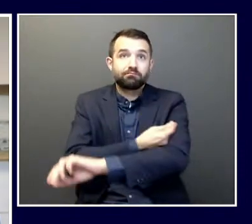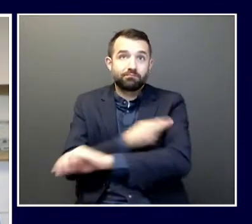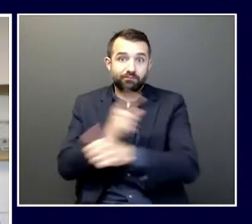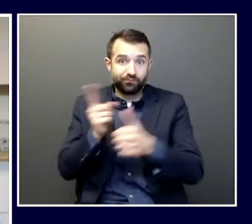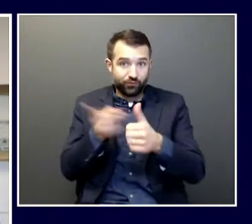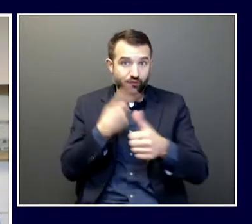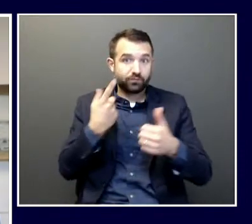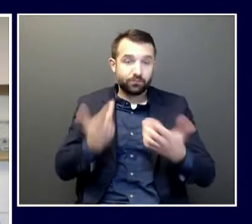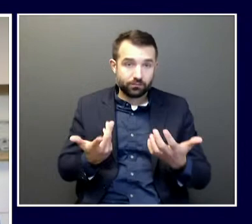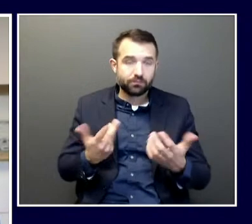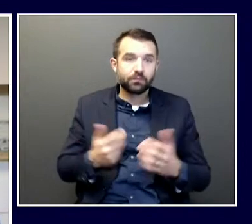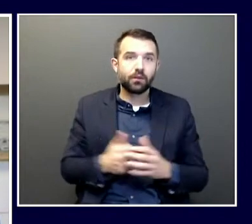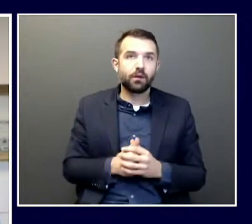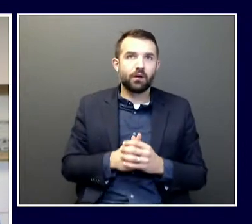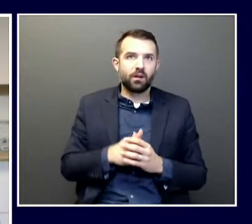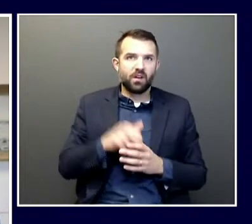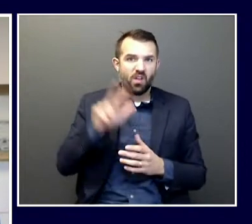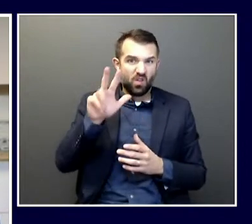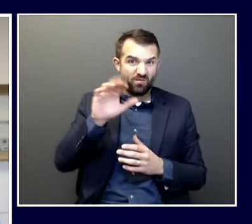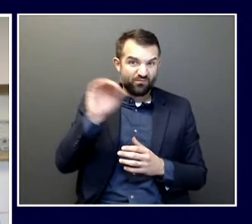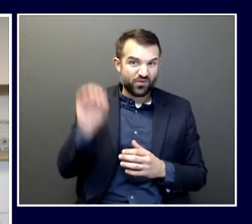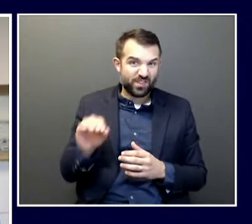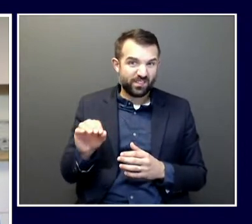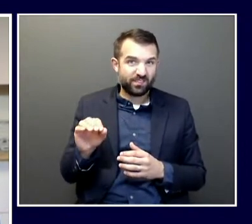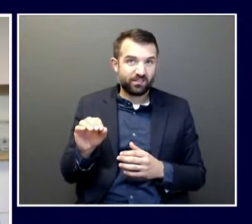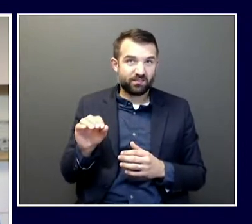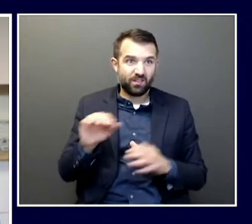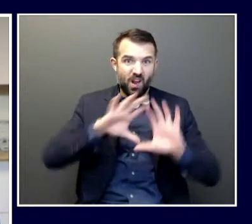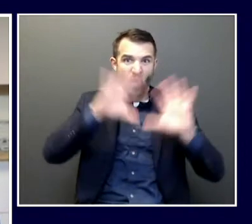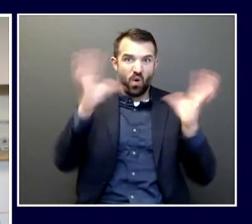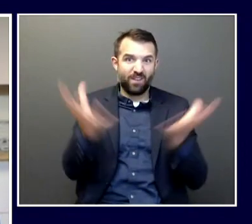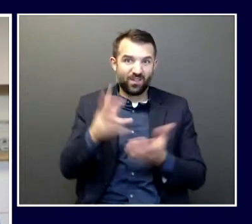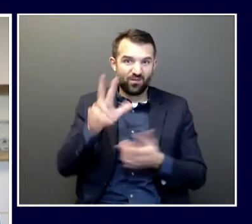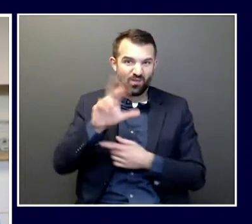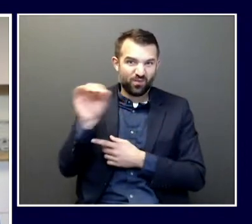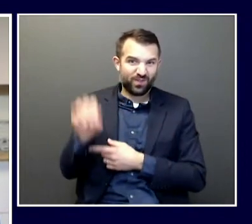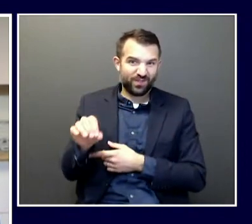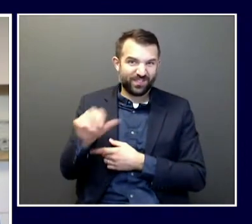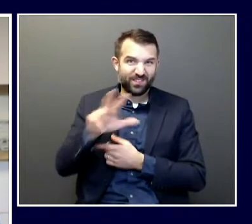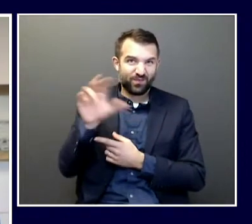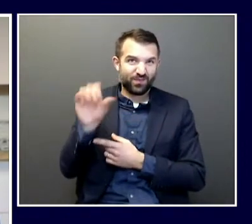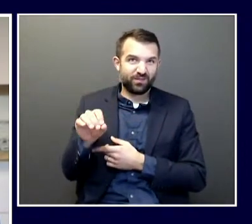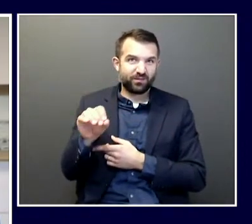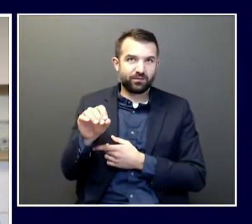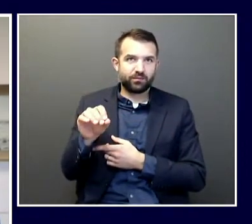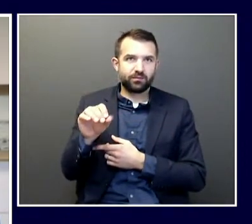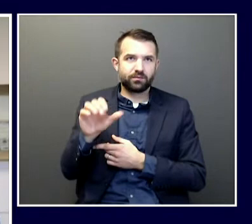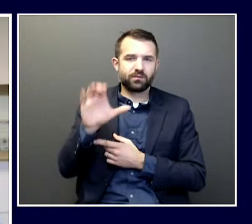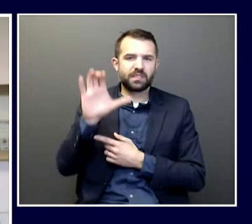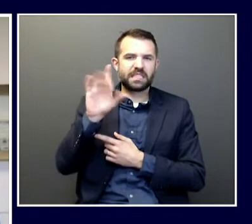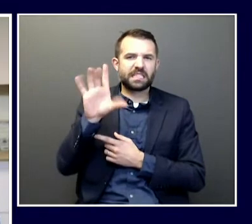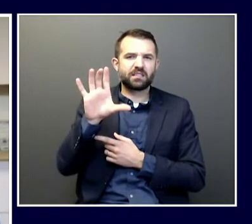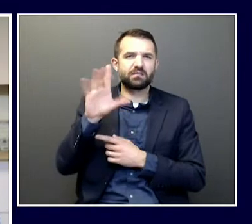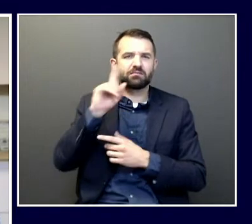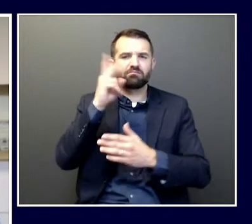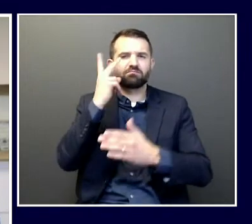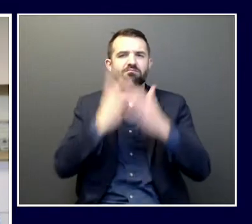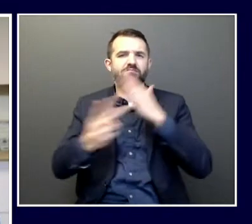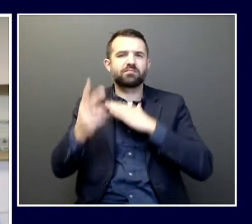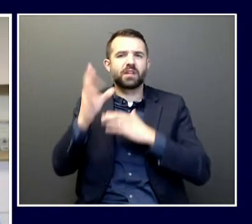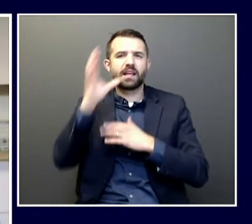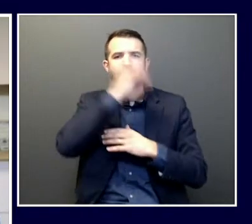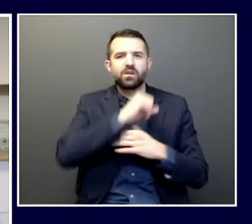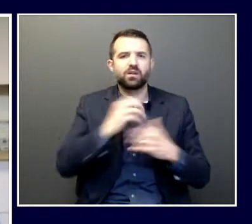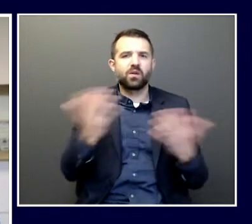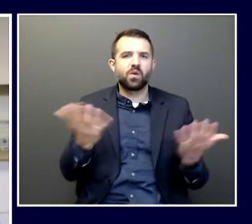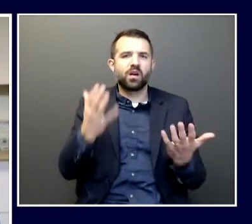does that number compare to what the Maine CDC had projected at that point? I'd say, Leah, we're where we wanted to be.